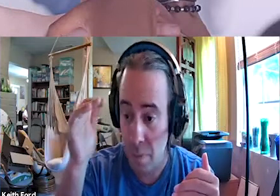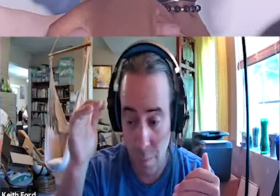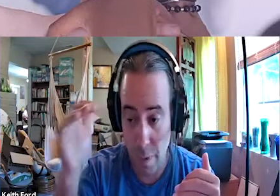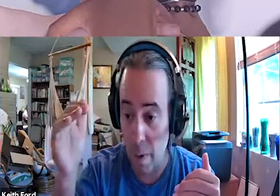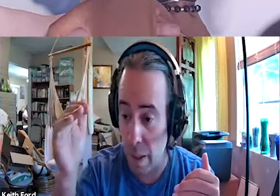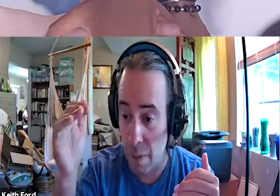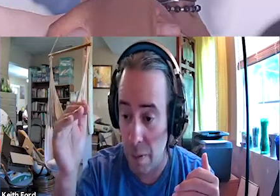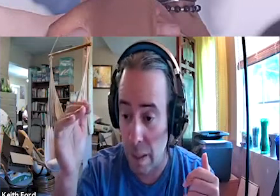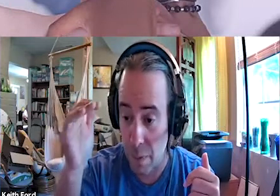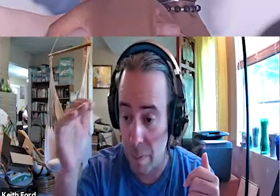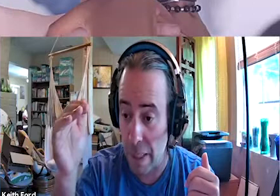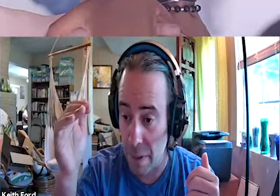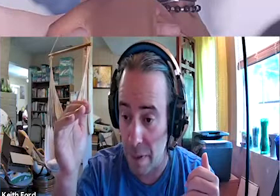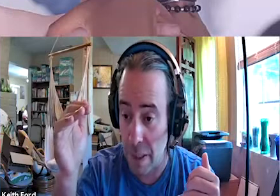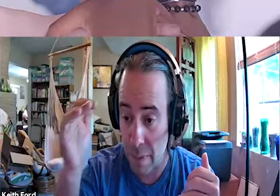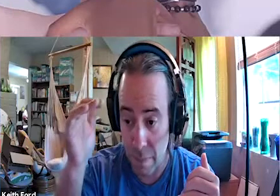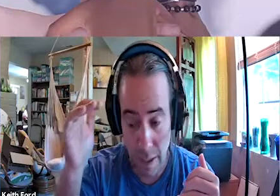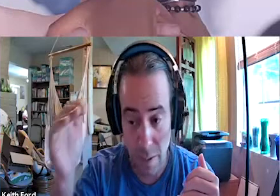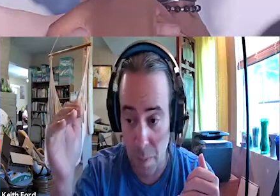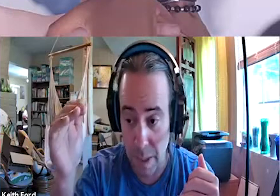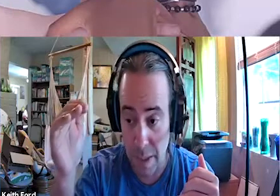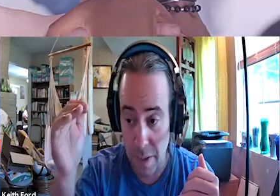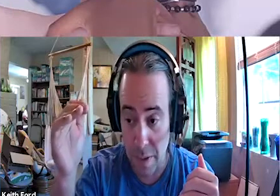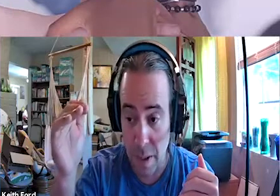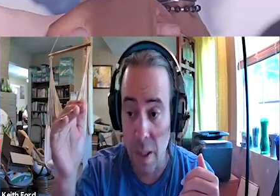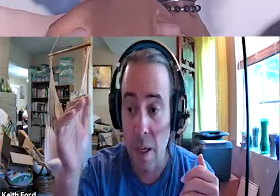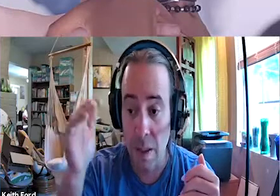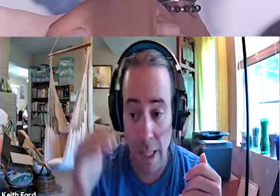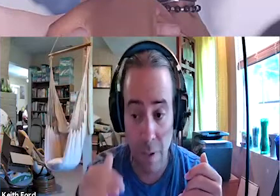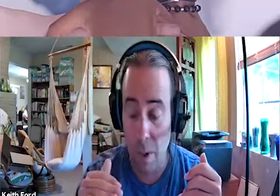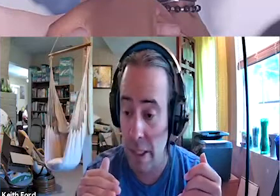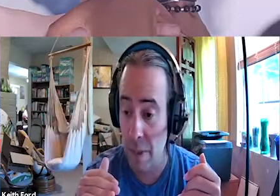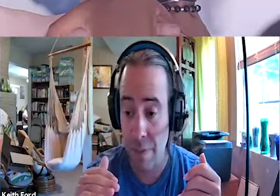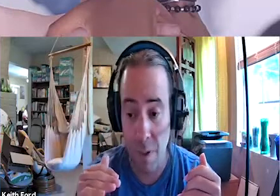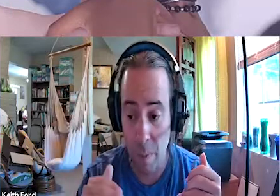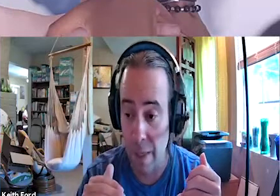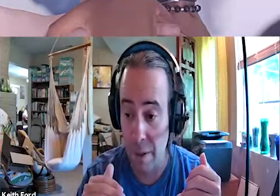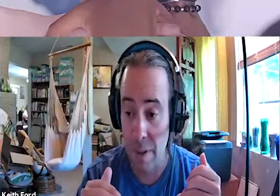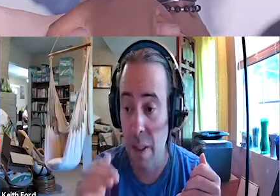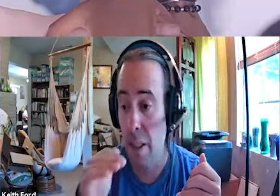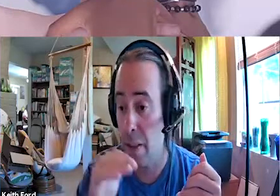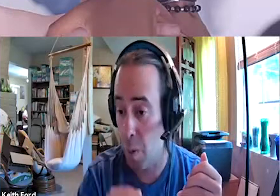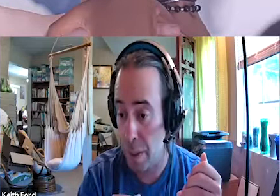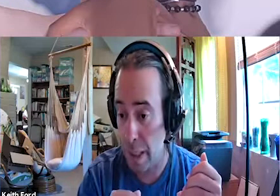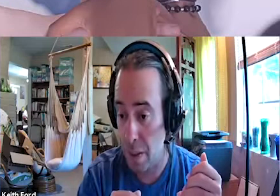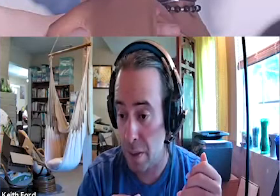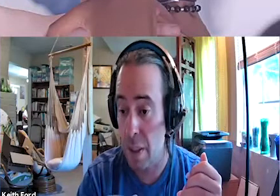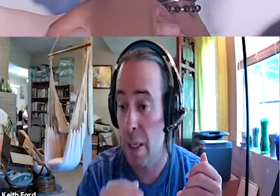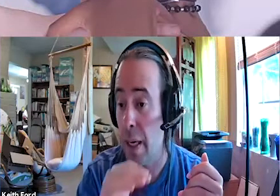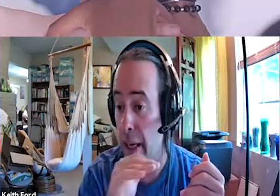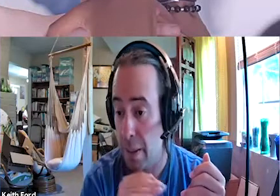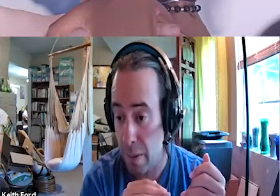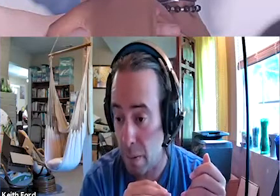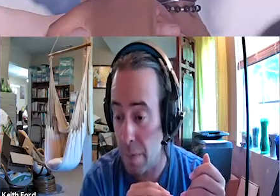Full-timers do very well, have good benefits and good protections. A lot of our part-timers have no benefits, no